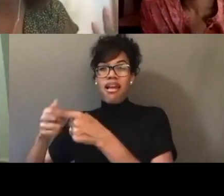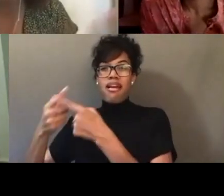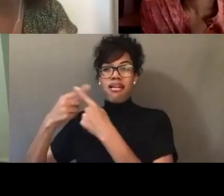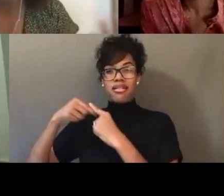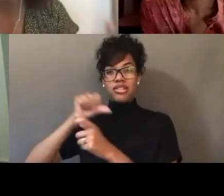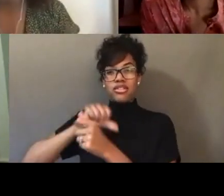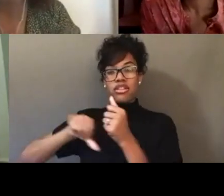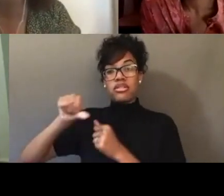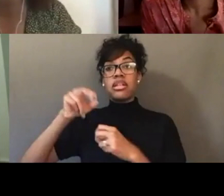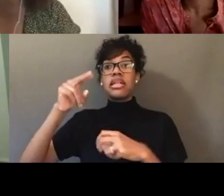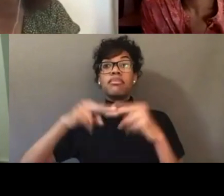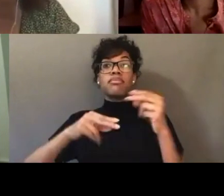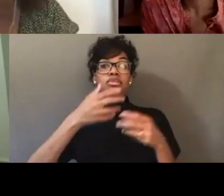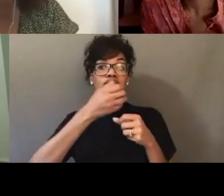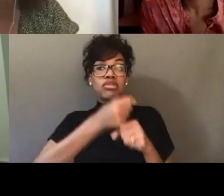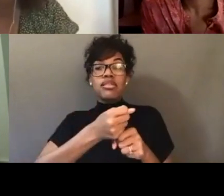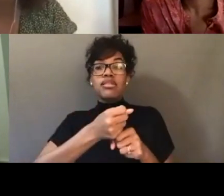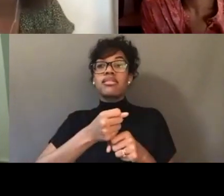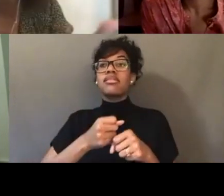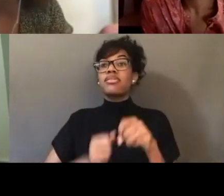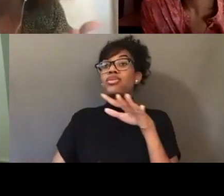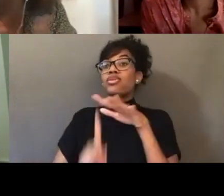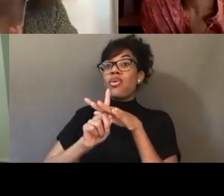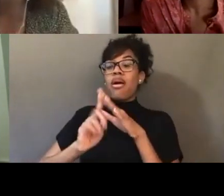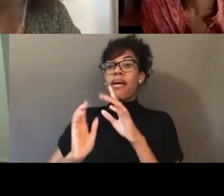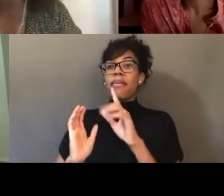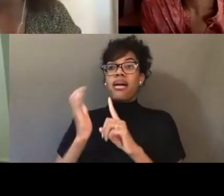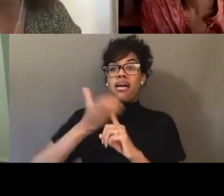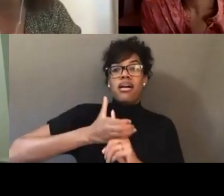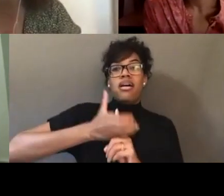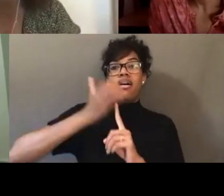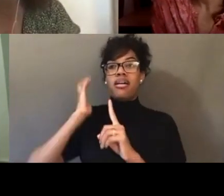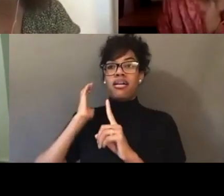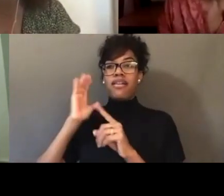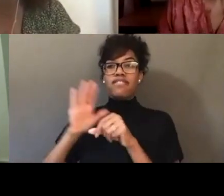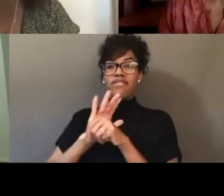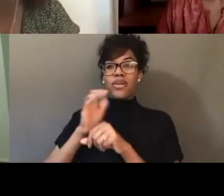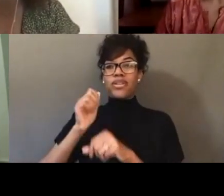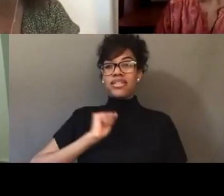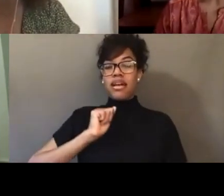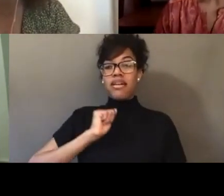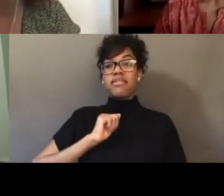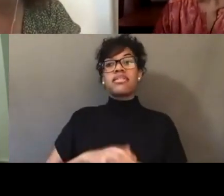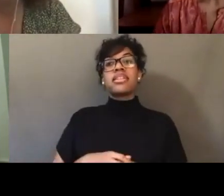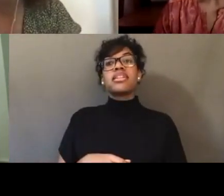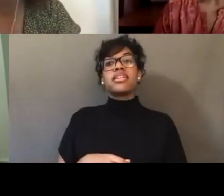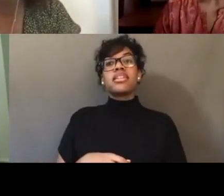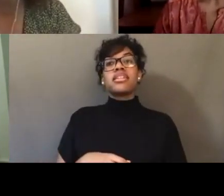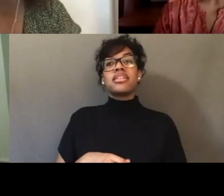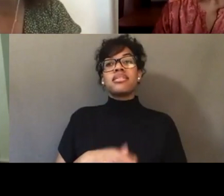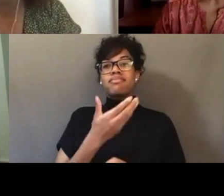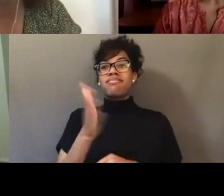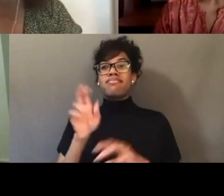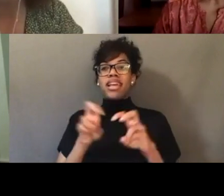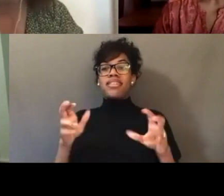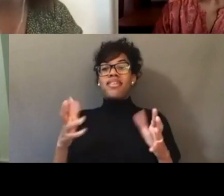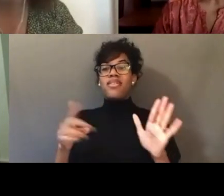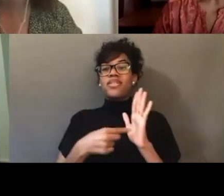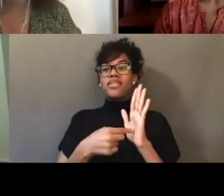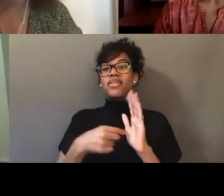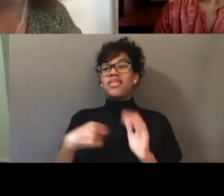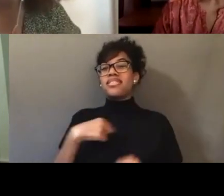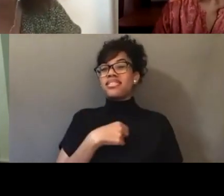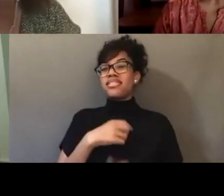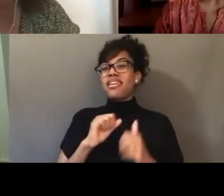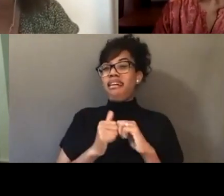trust, let us show up as our full selves, and how the panelists tonight have modeled this. How we are building, how